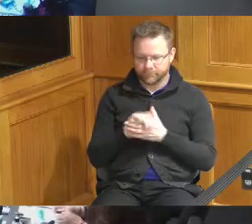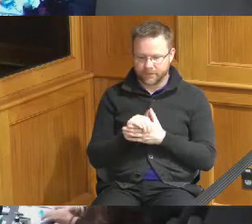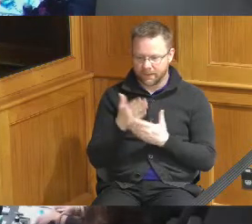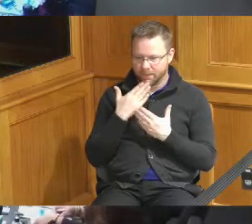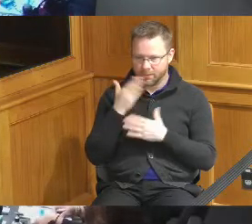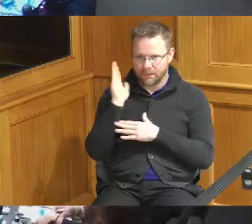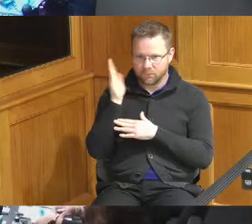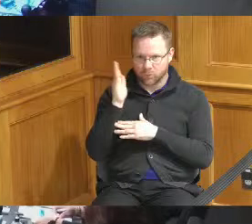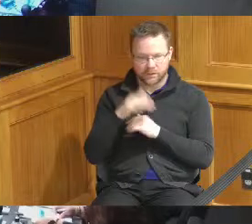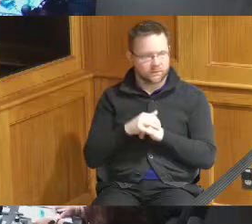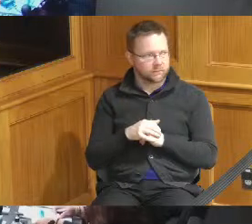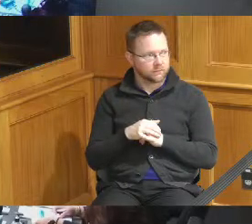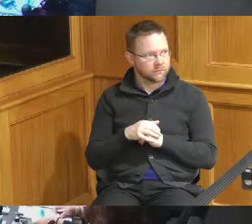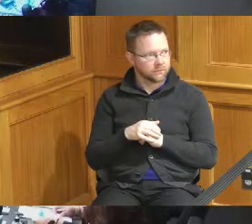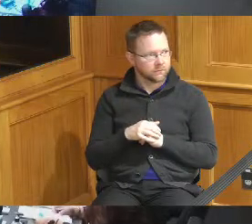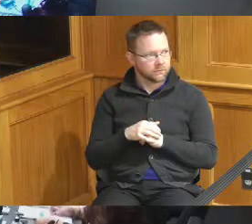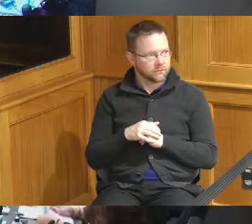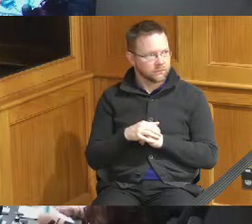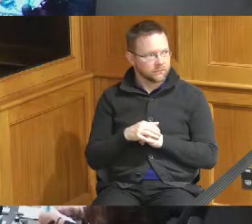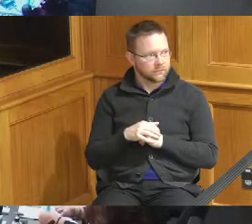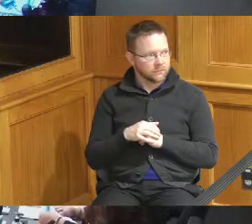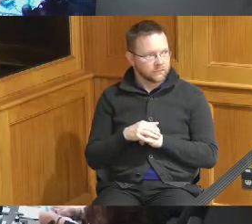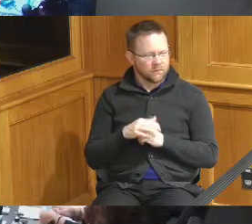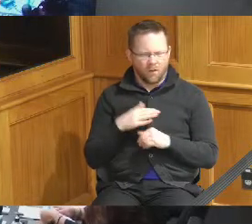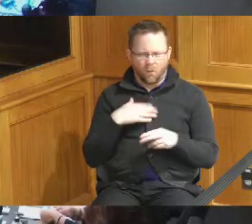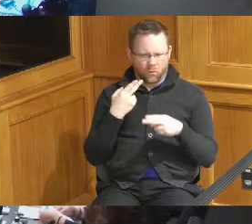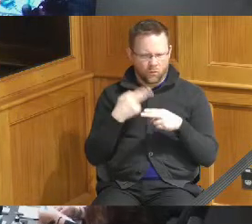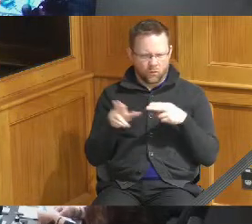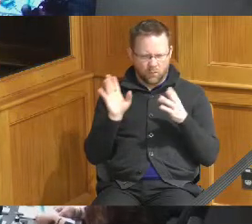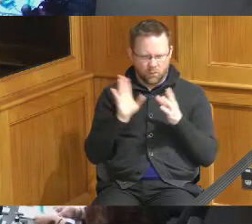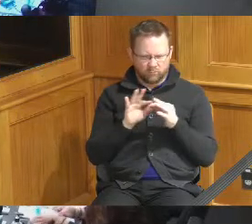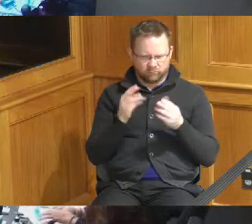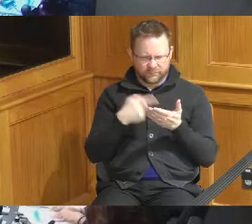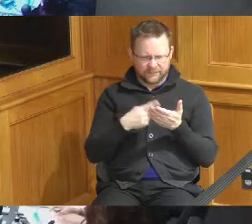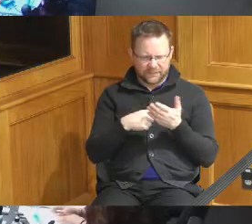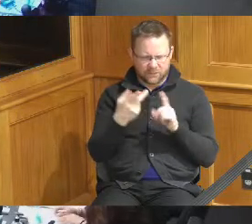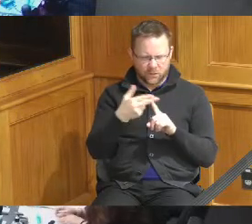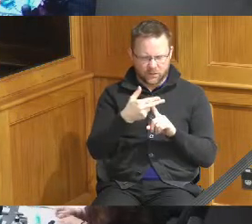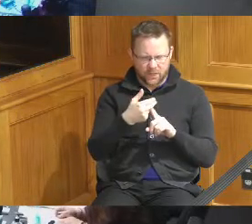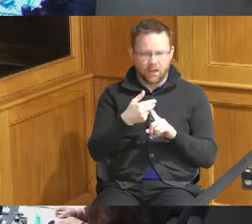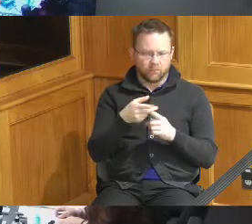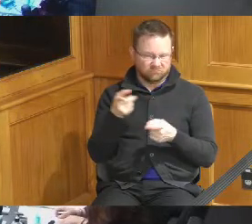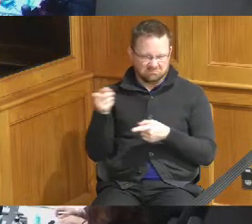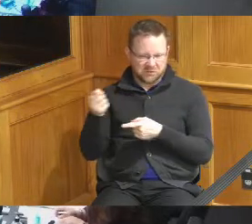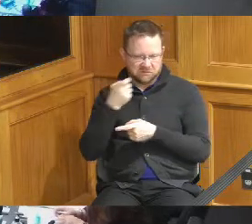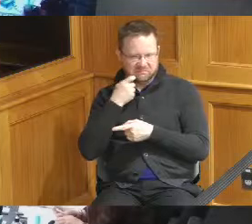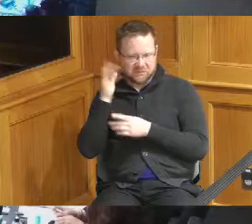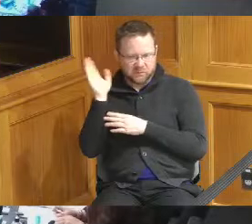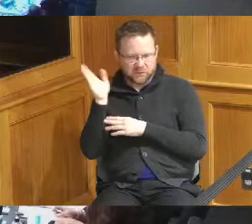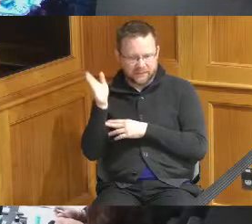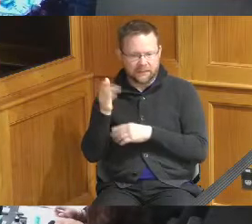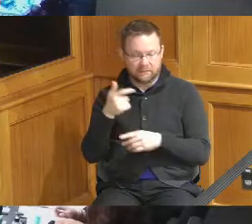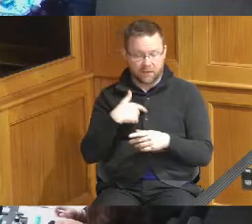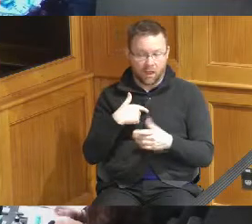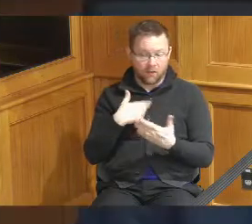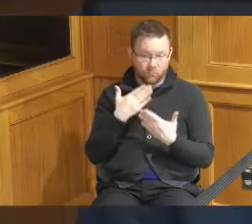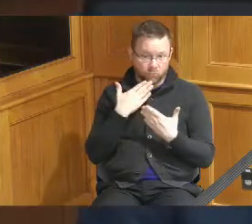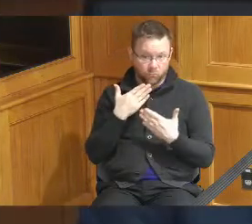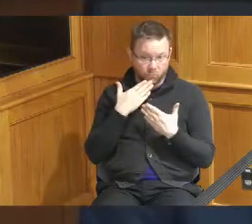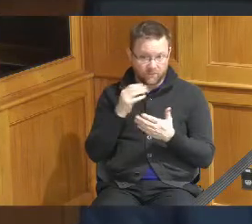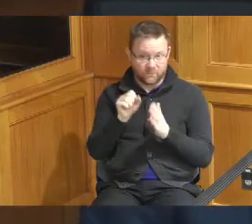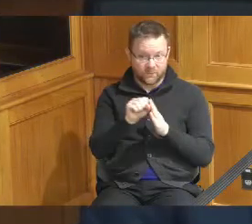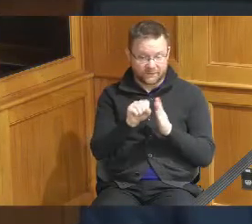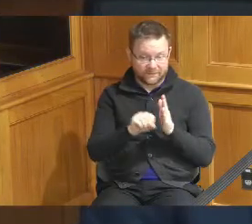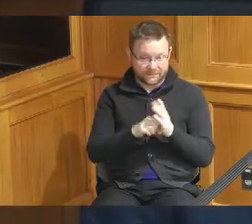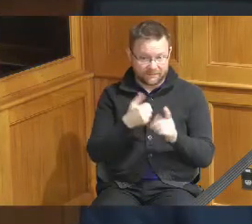for the presentation. I am going to talk just very quickly about the hotel piece because you presented it, and I am grateful that the state